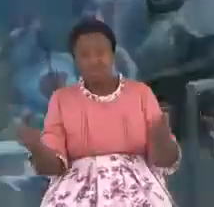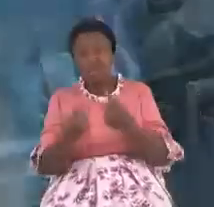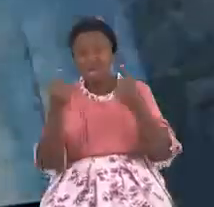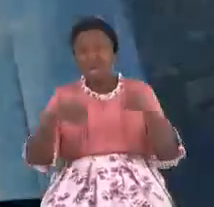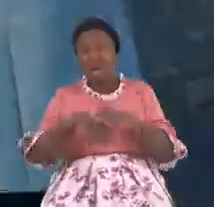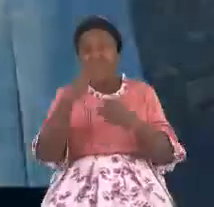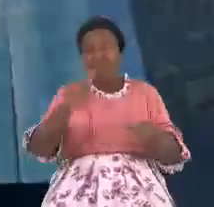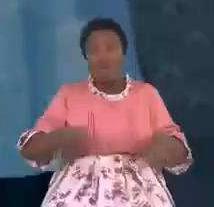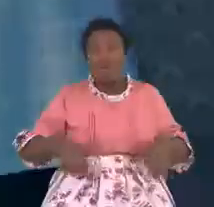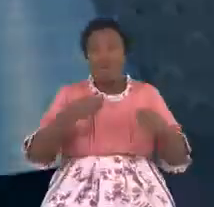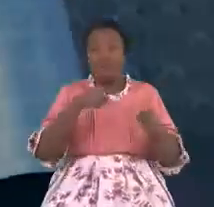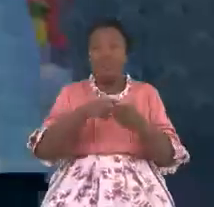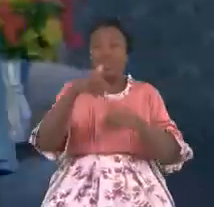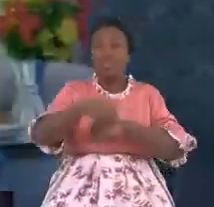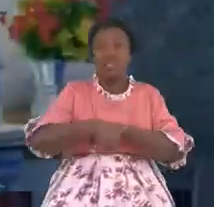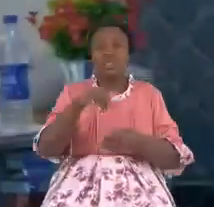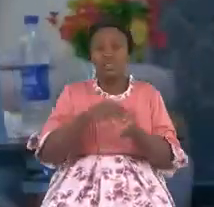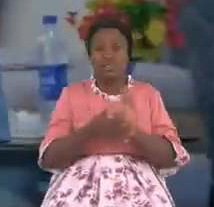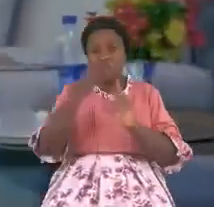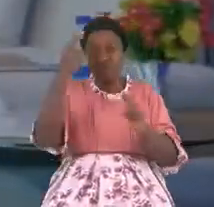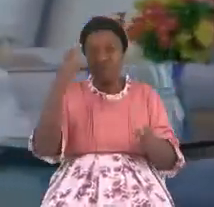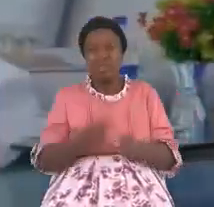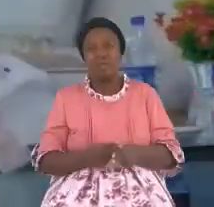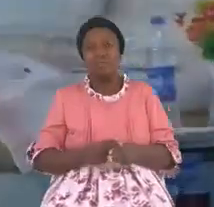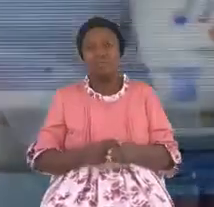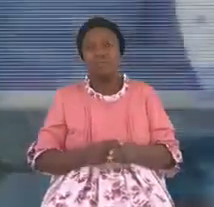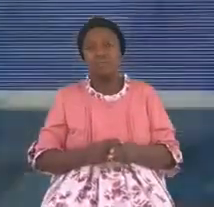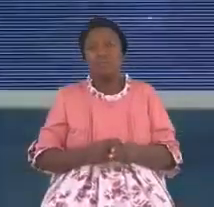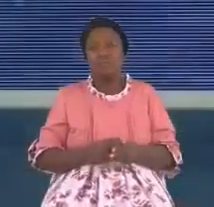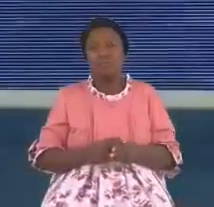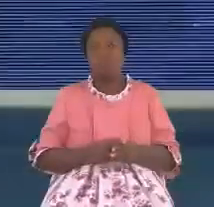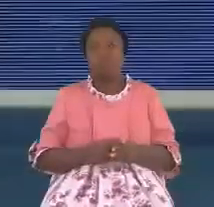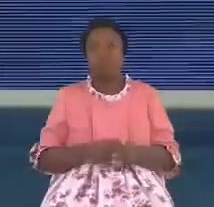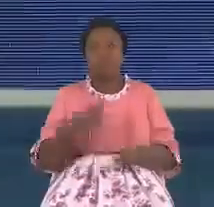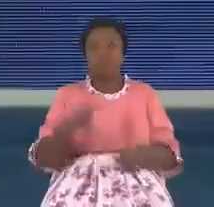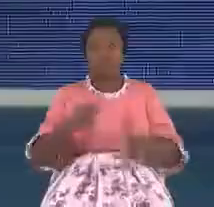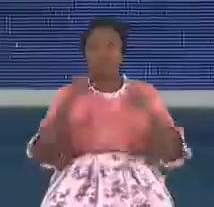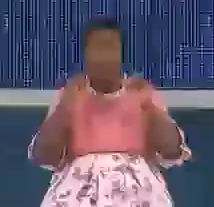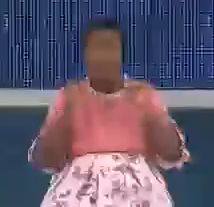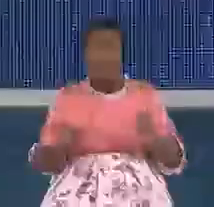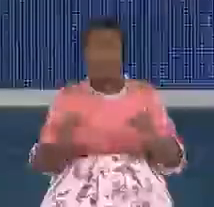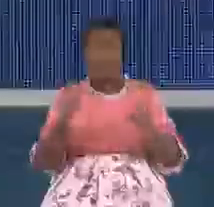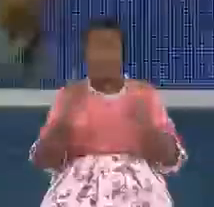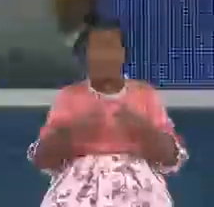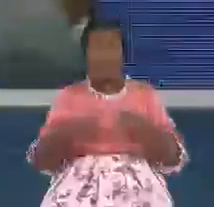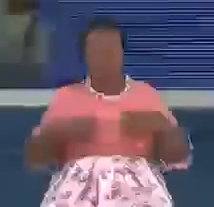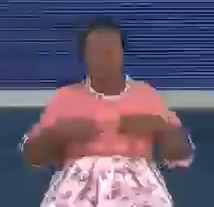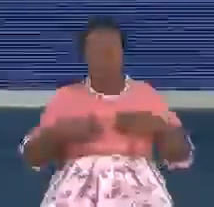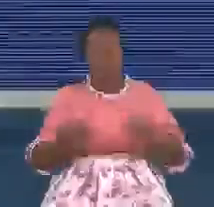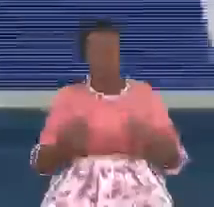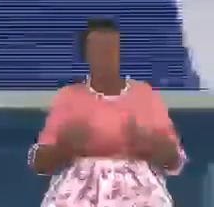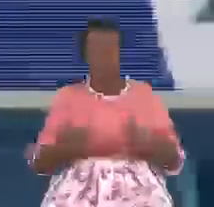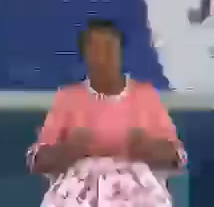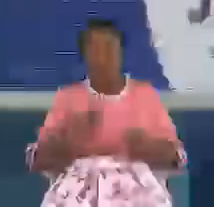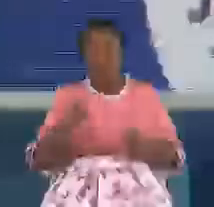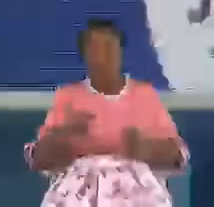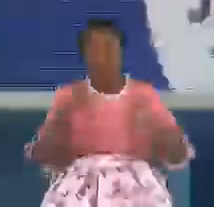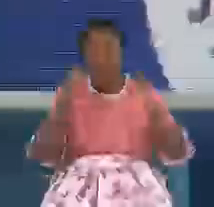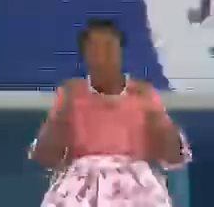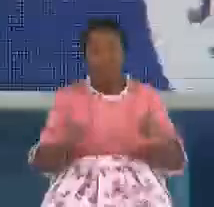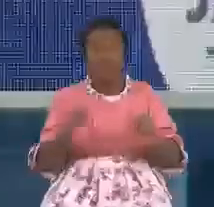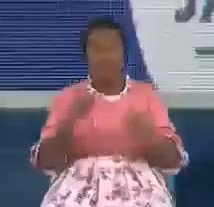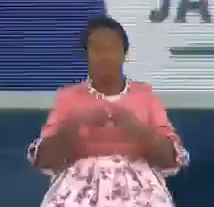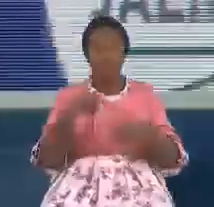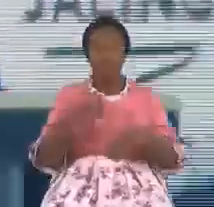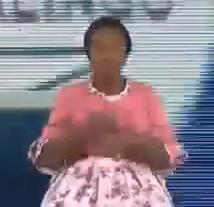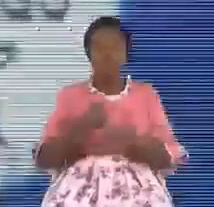tonight in Jesus' name. The power to heal, the power to make you